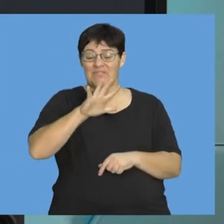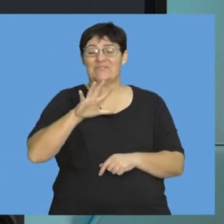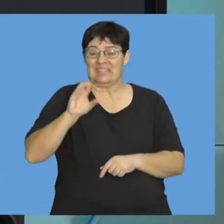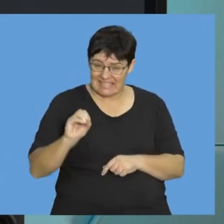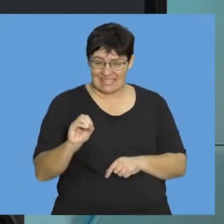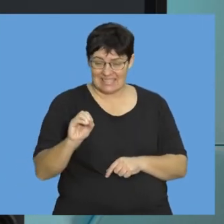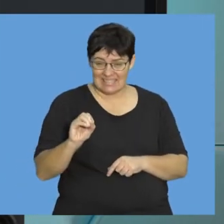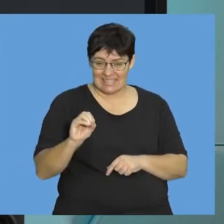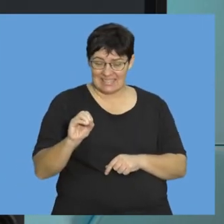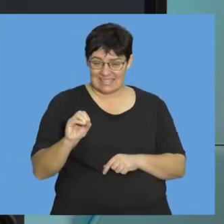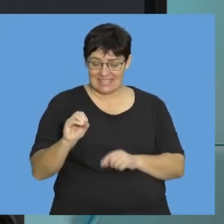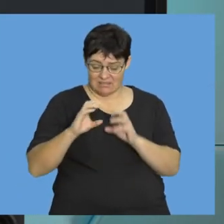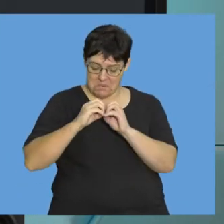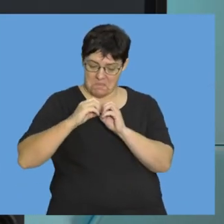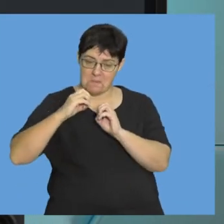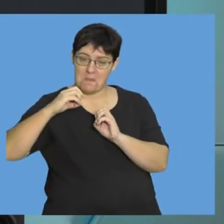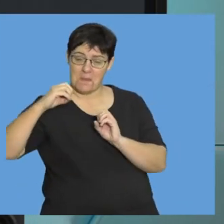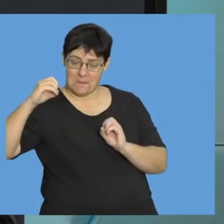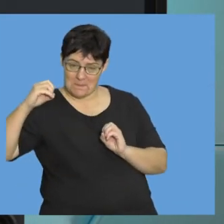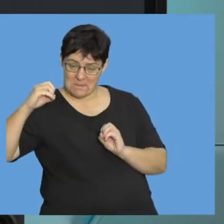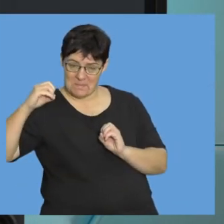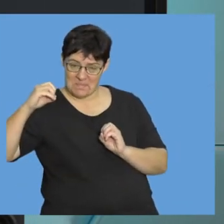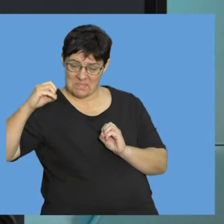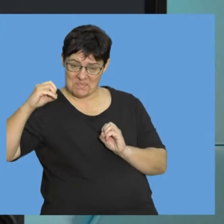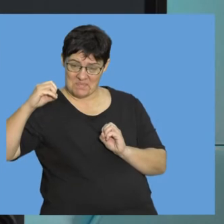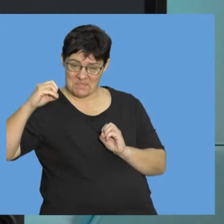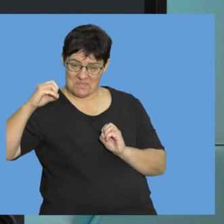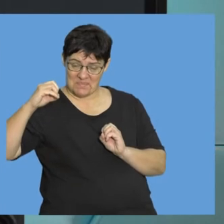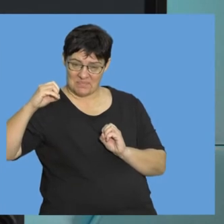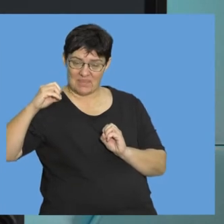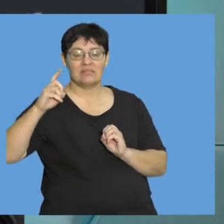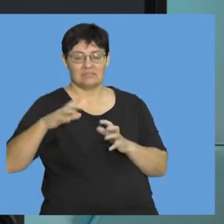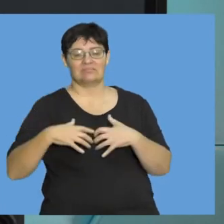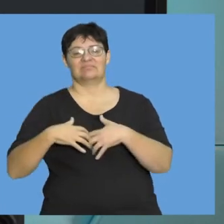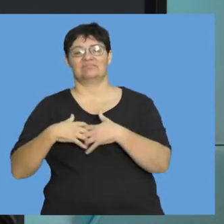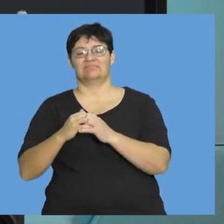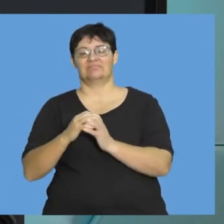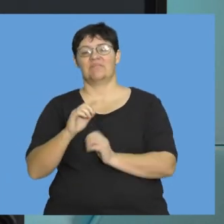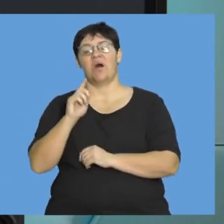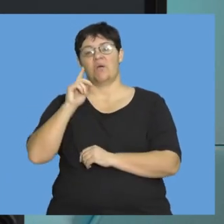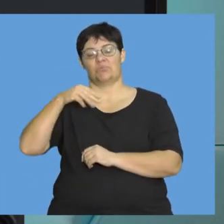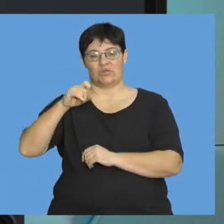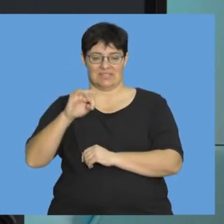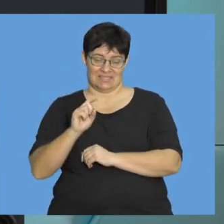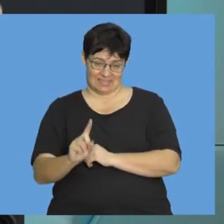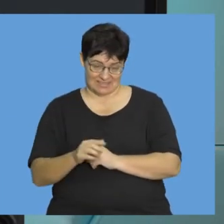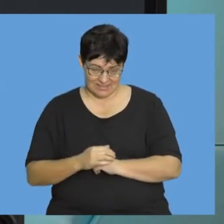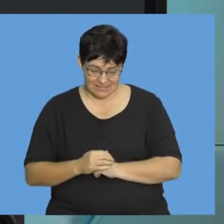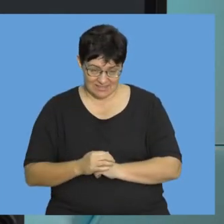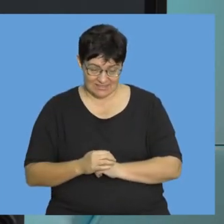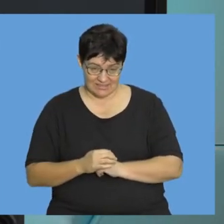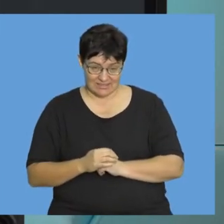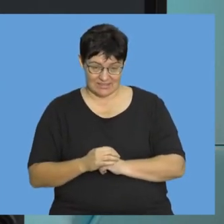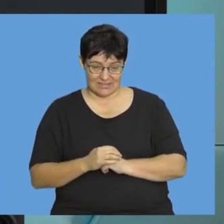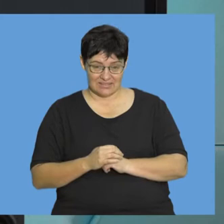them, right? I need 50 of them and I put them together. They're going to make a protein. So the